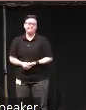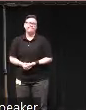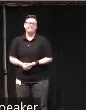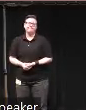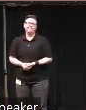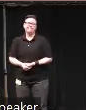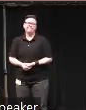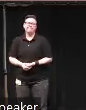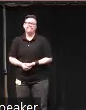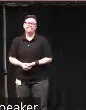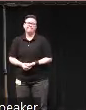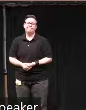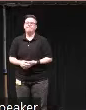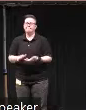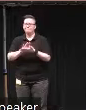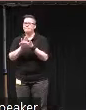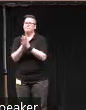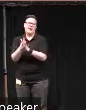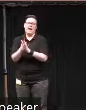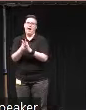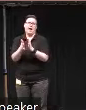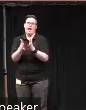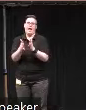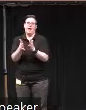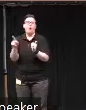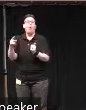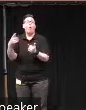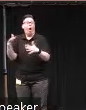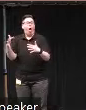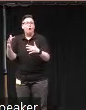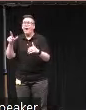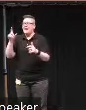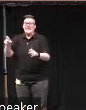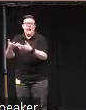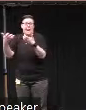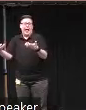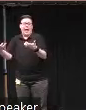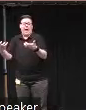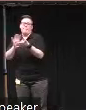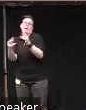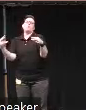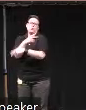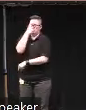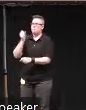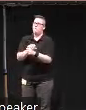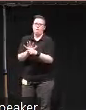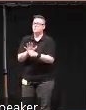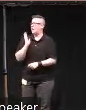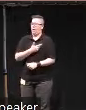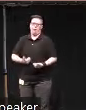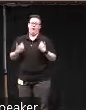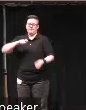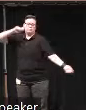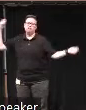needs became very overwhelming needs in our departments. And it also changed our lives.